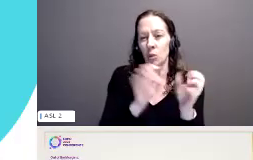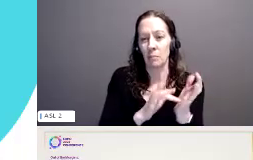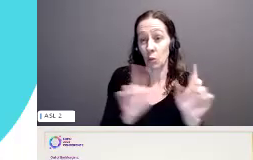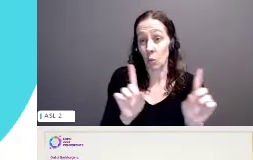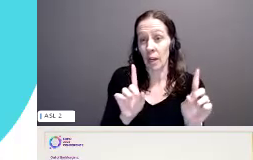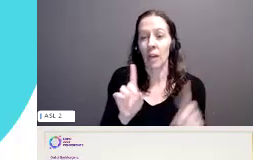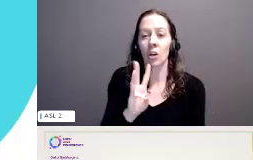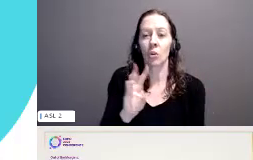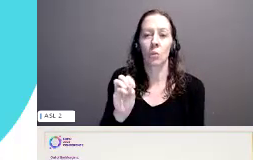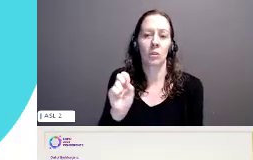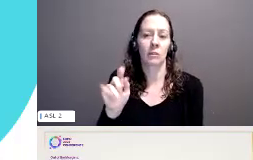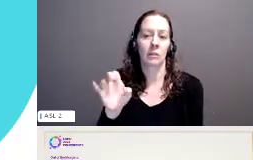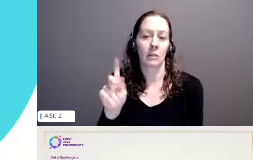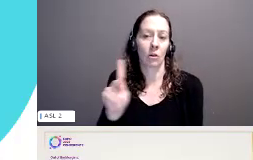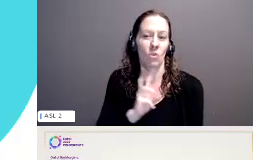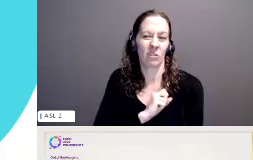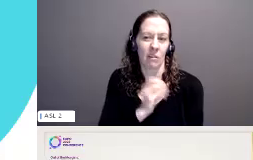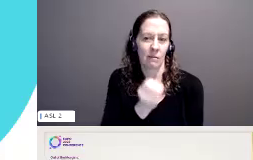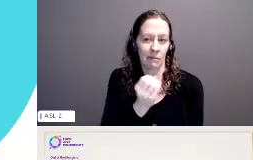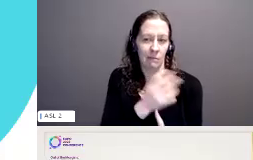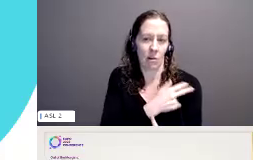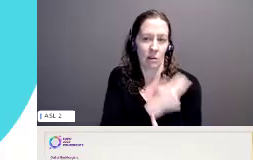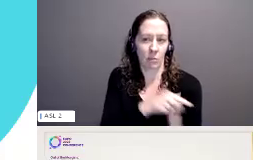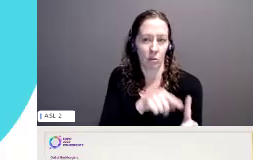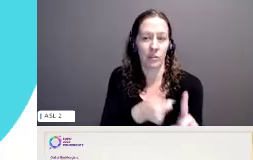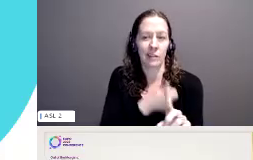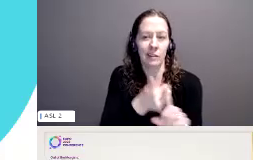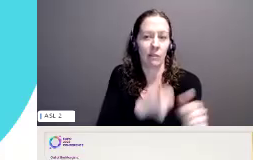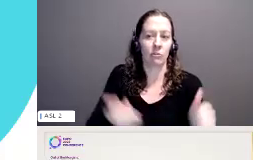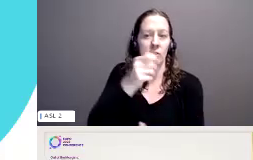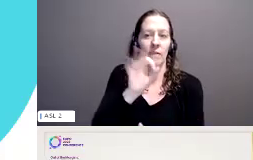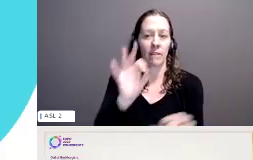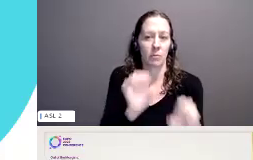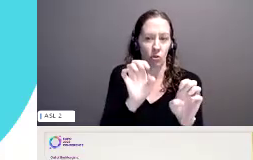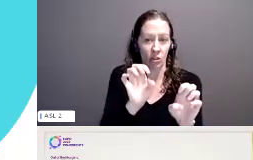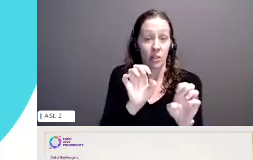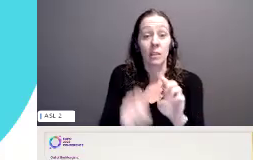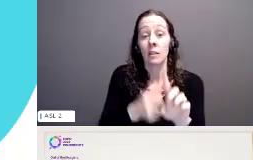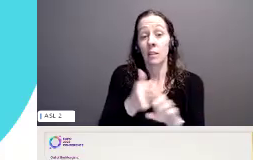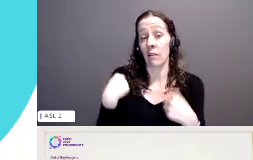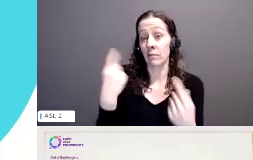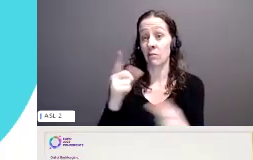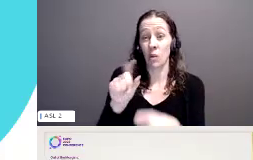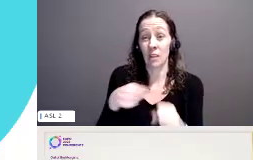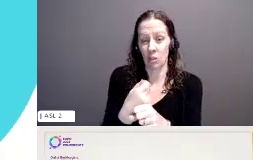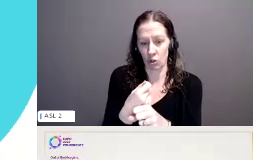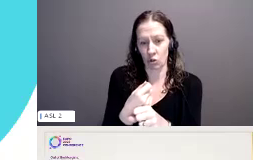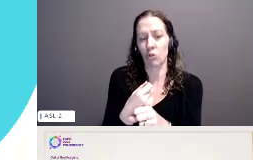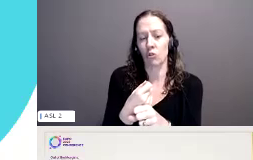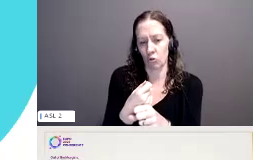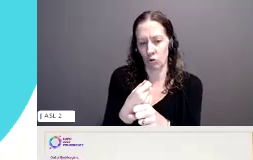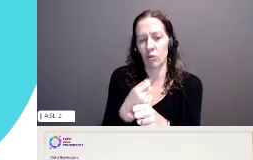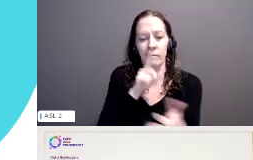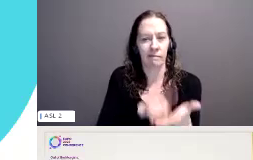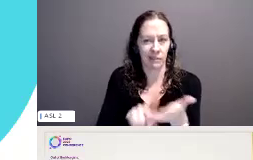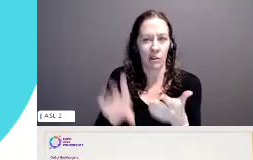she was also the chief of emergency. She has been an investigating coroner for over 20 years and has